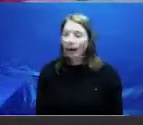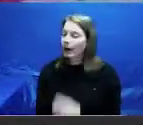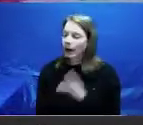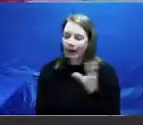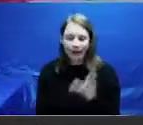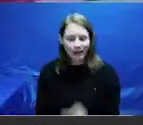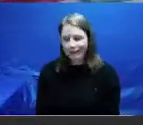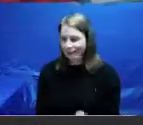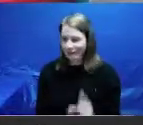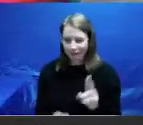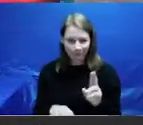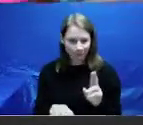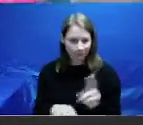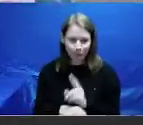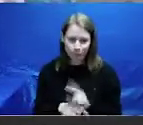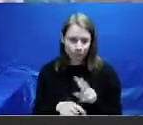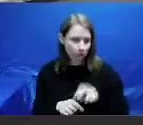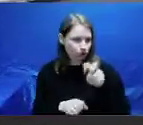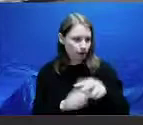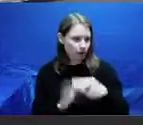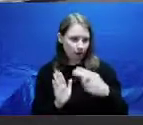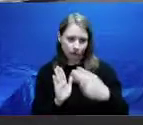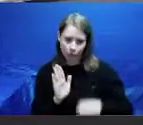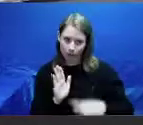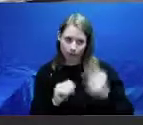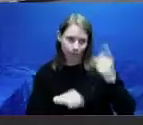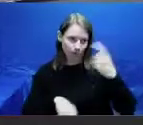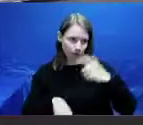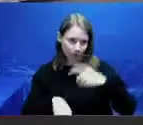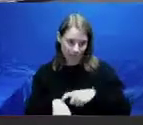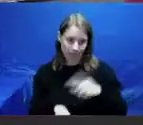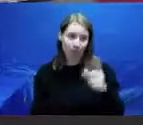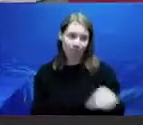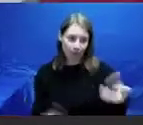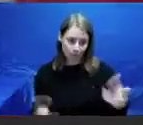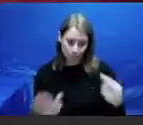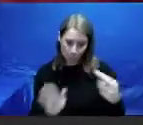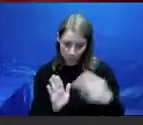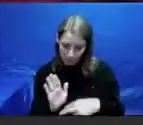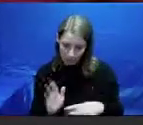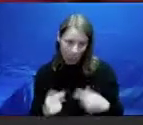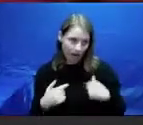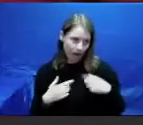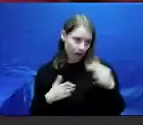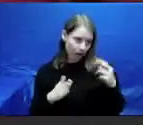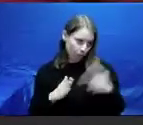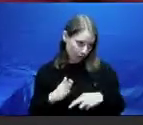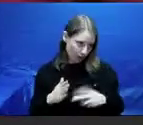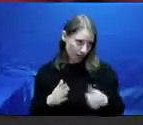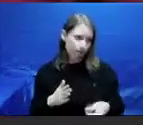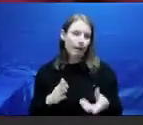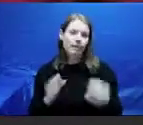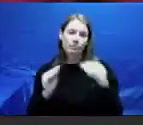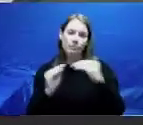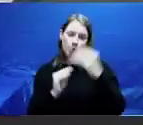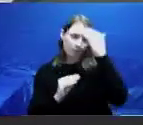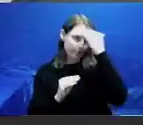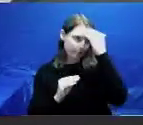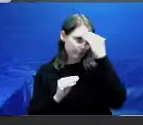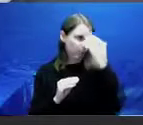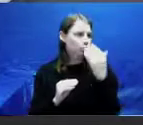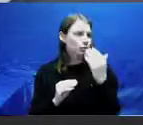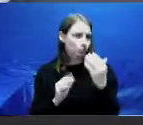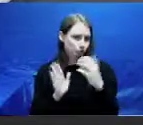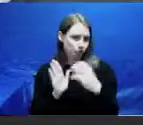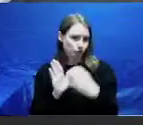after I've read it. We've examined it. They're pretty familiar with the text. In 1619, a